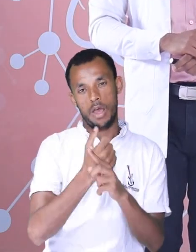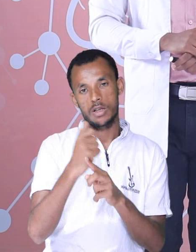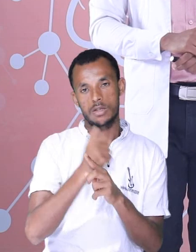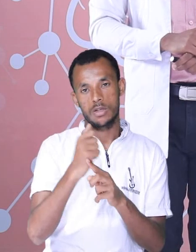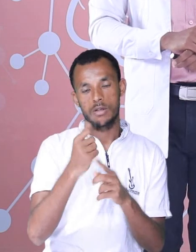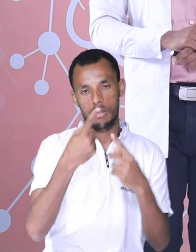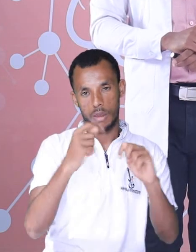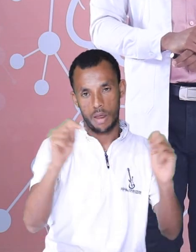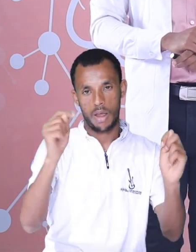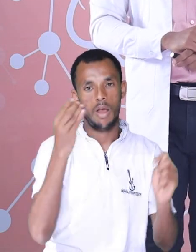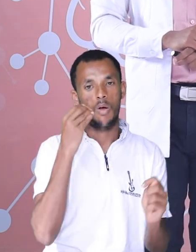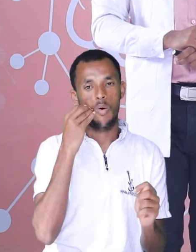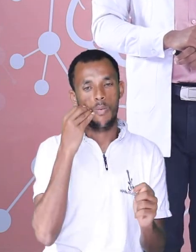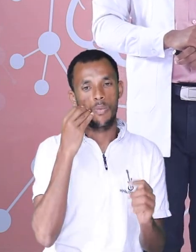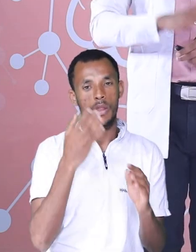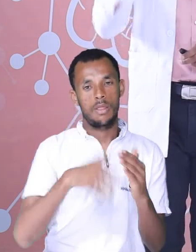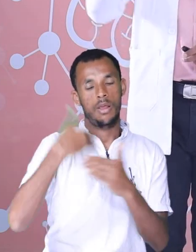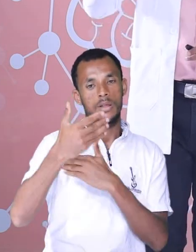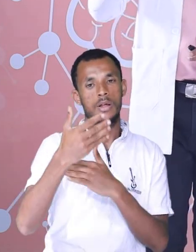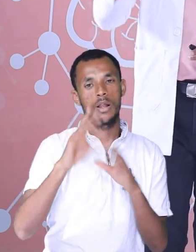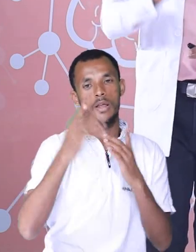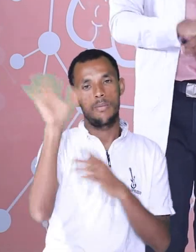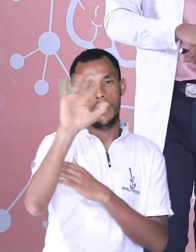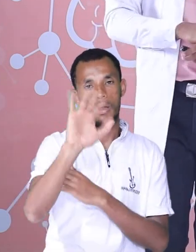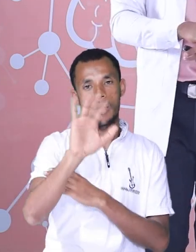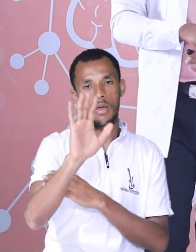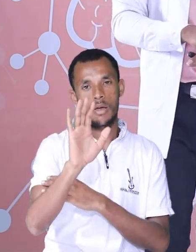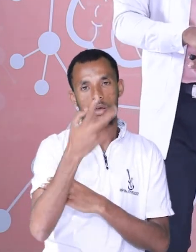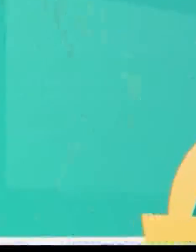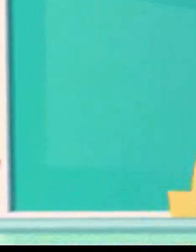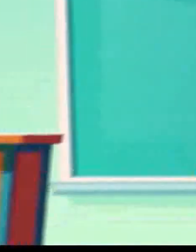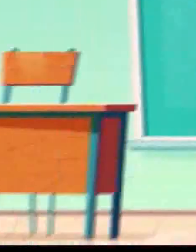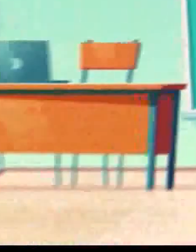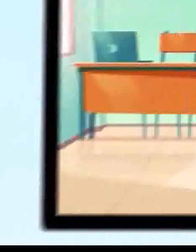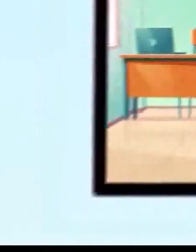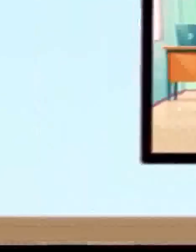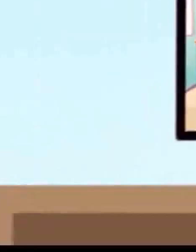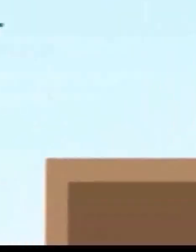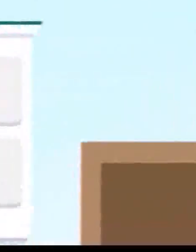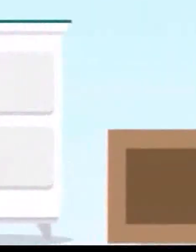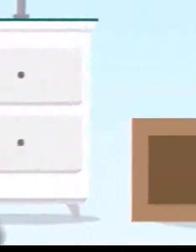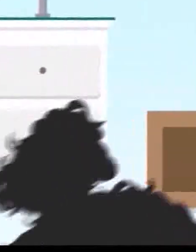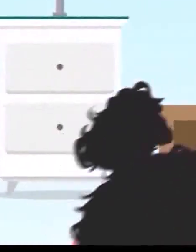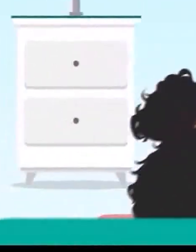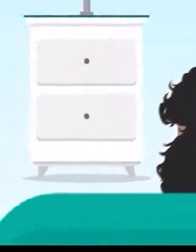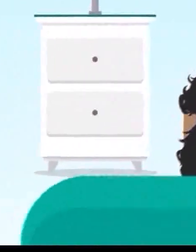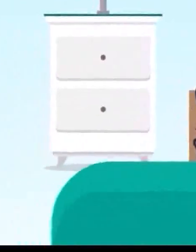exercise. Try it at home. Until the next class, bye-bye. See you.